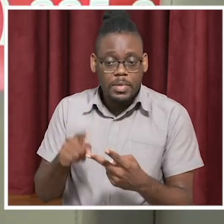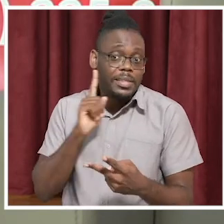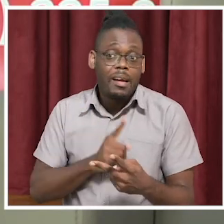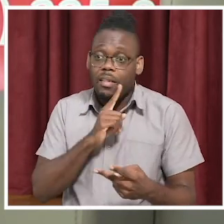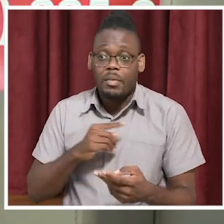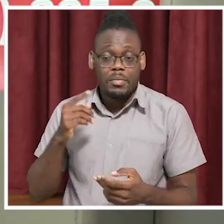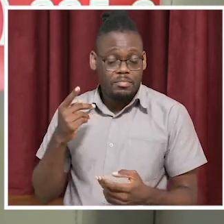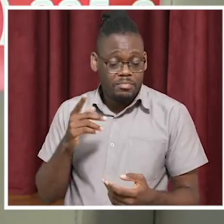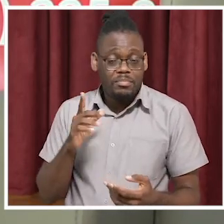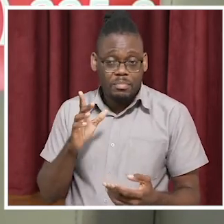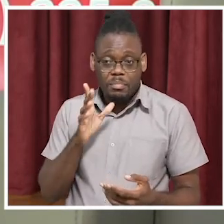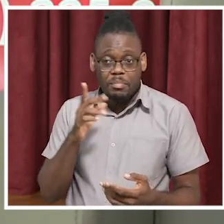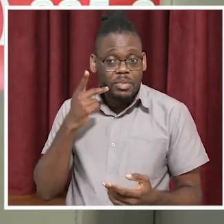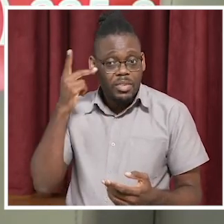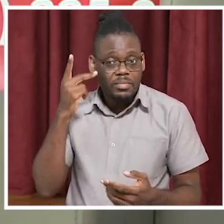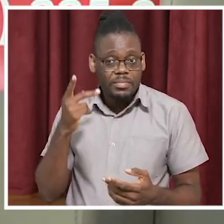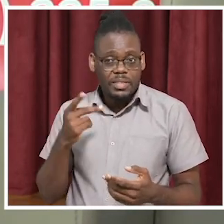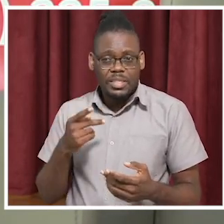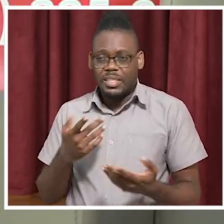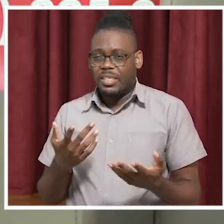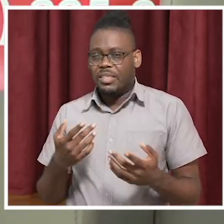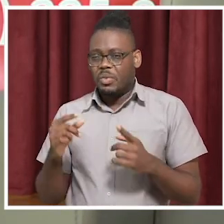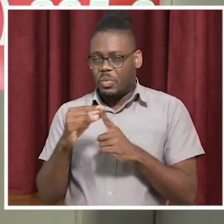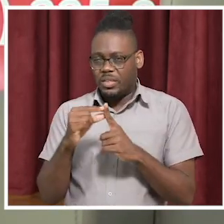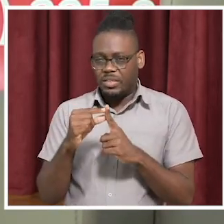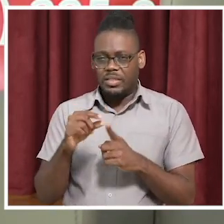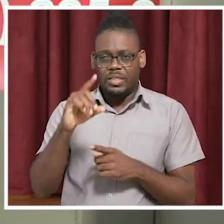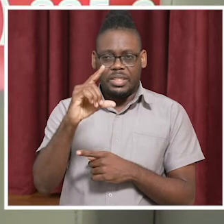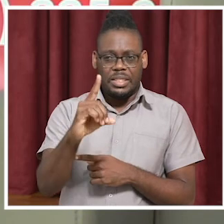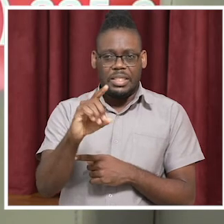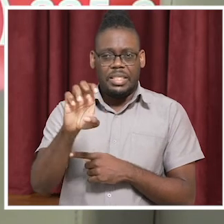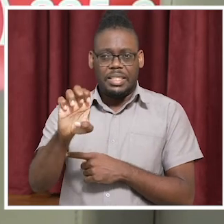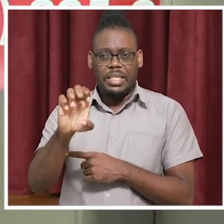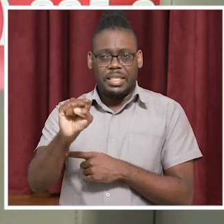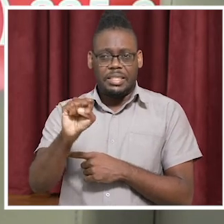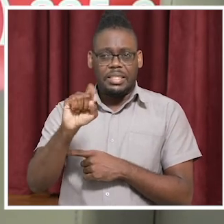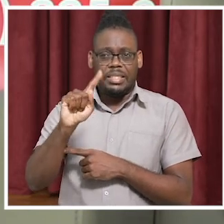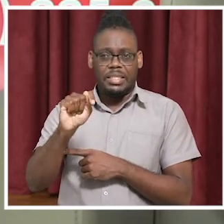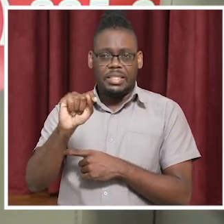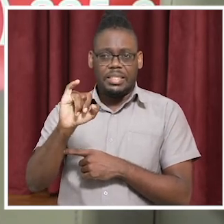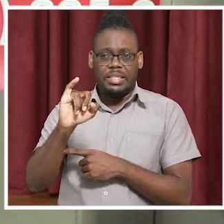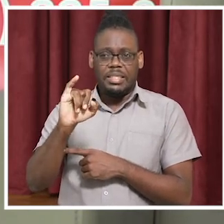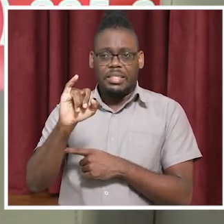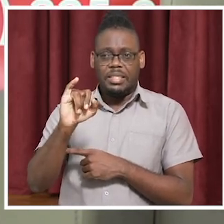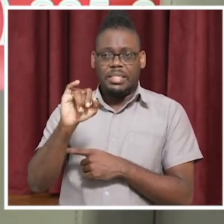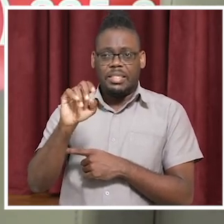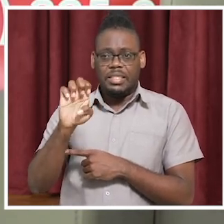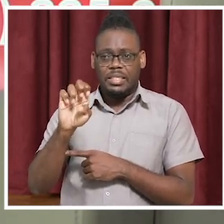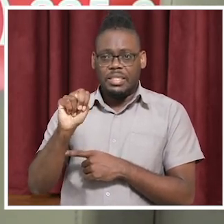word, the word destitute sometimes comes to mind, but those who are really and truly impacted by